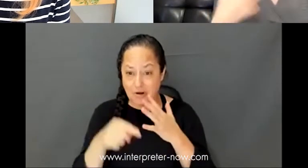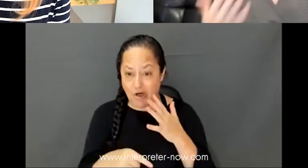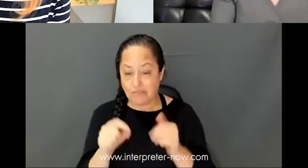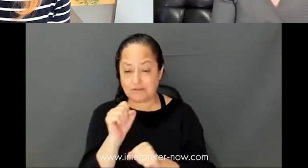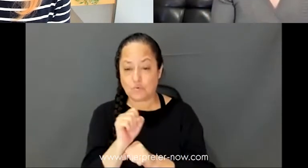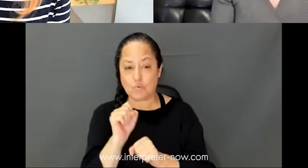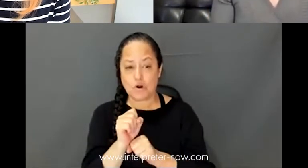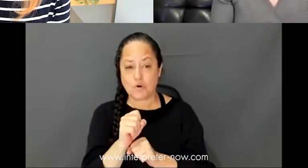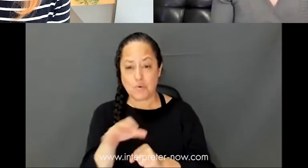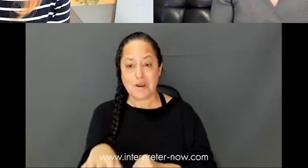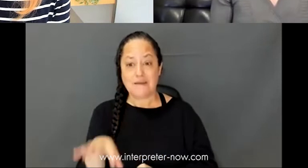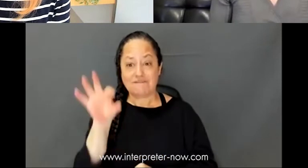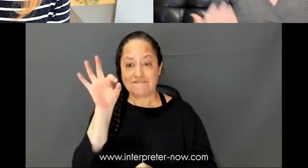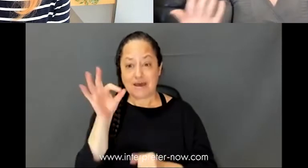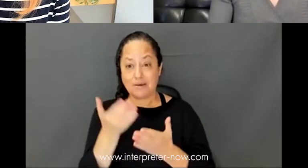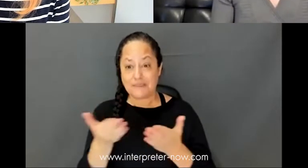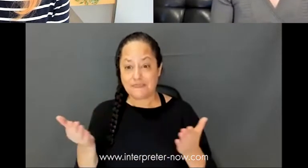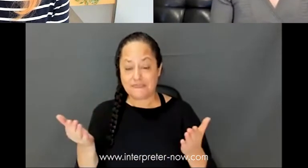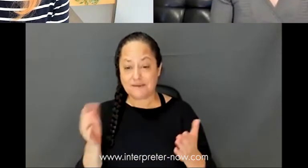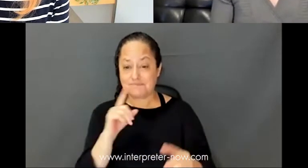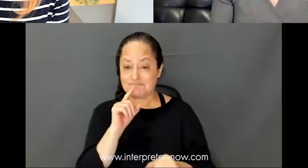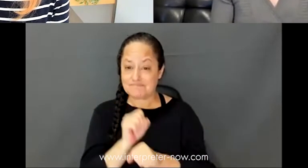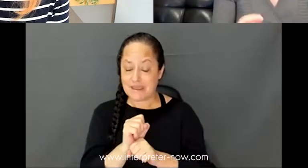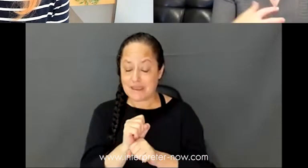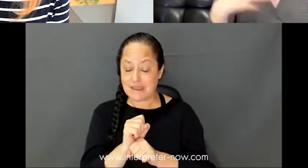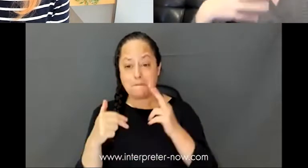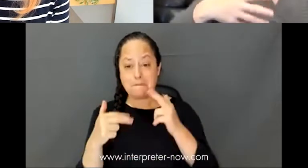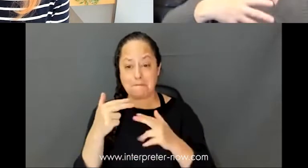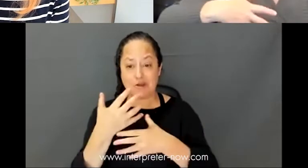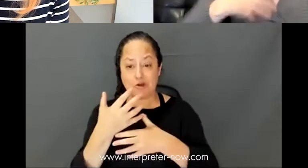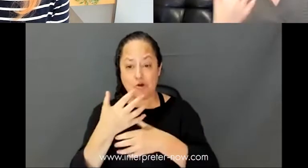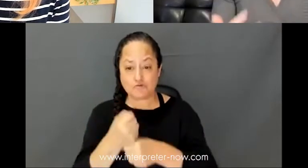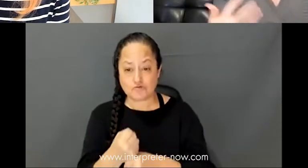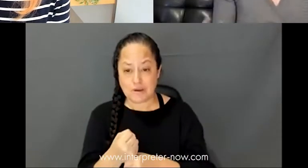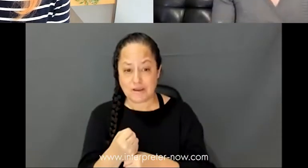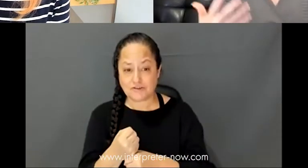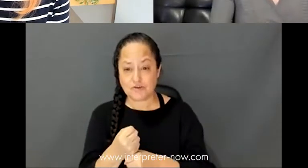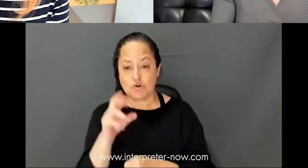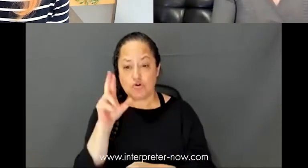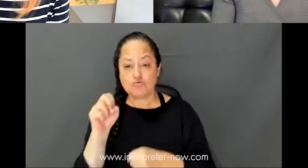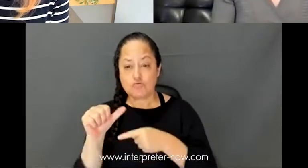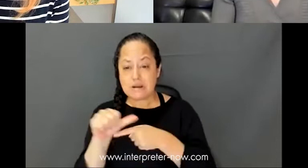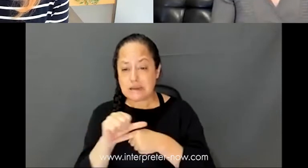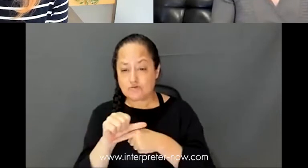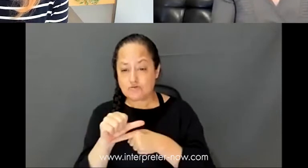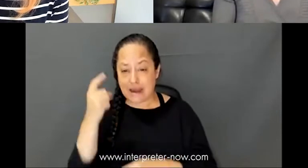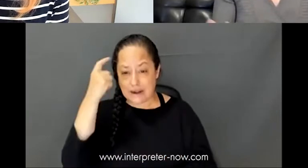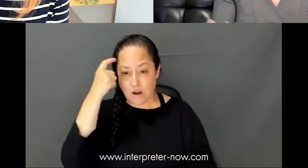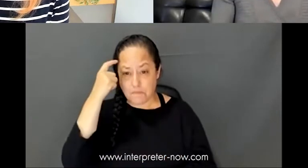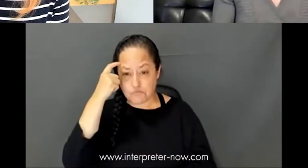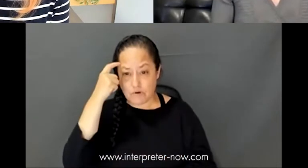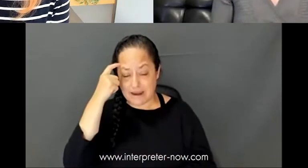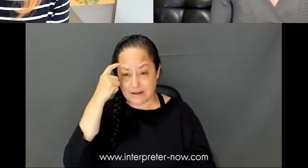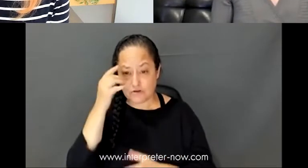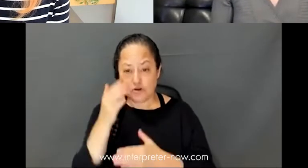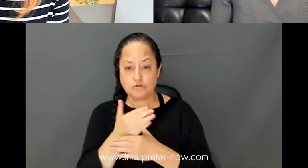is we also found the things that actually help build trust, to literally retrain our brains into